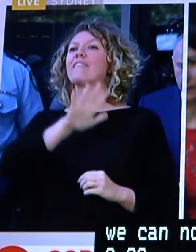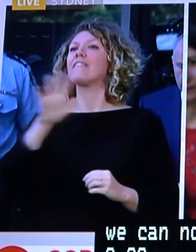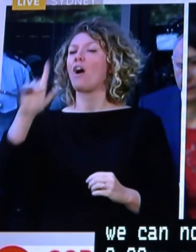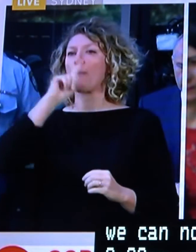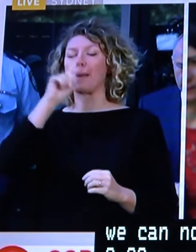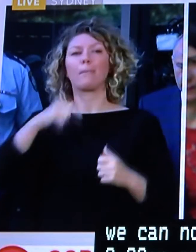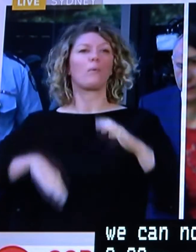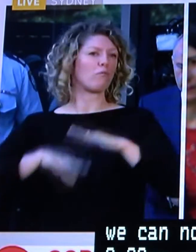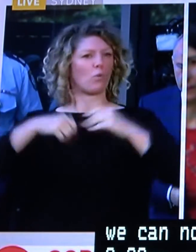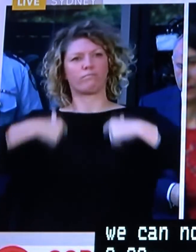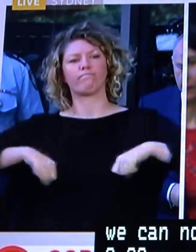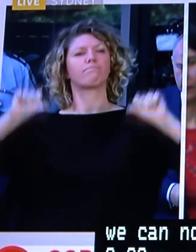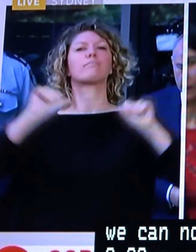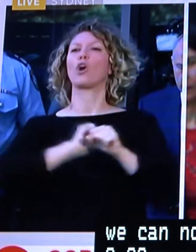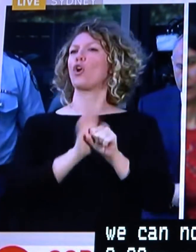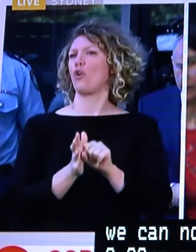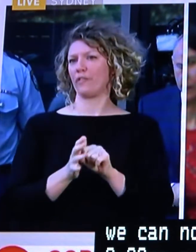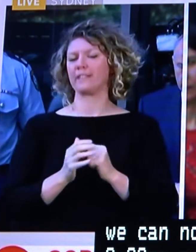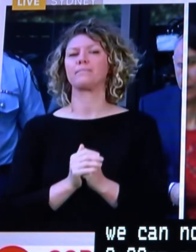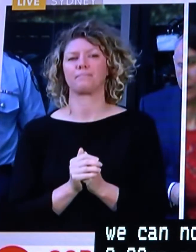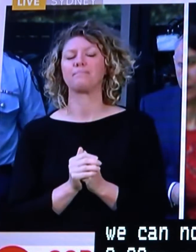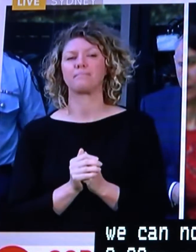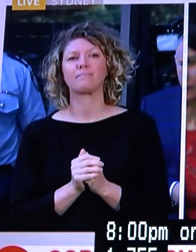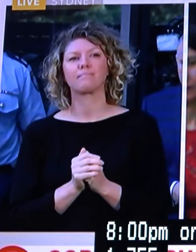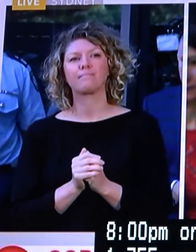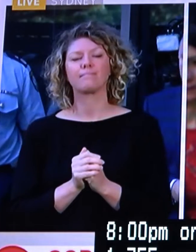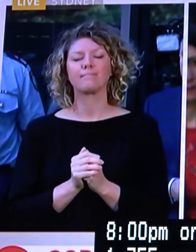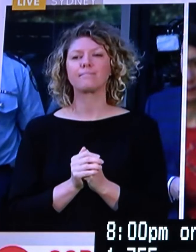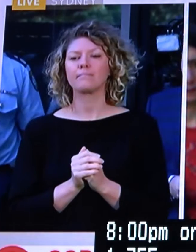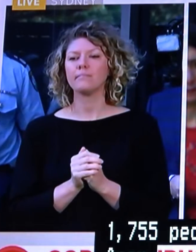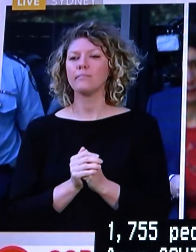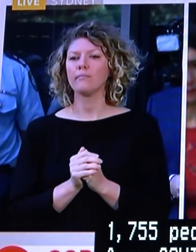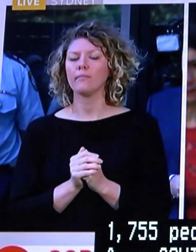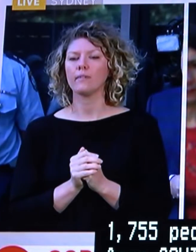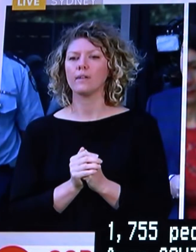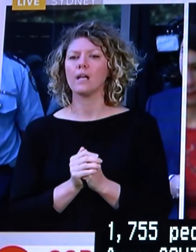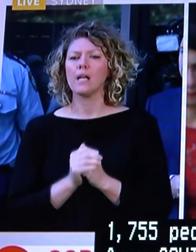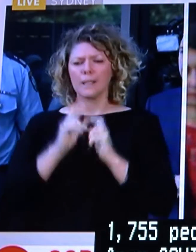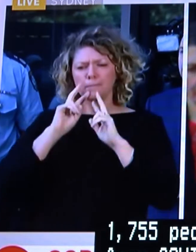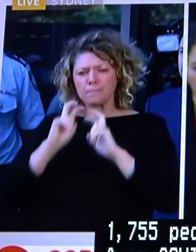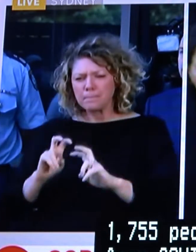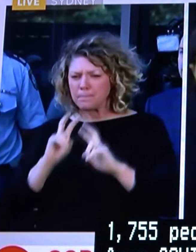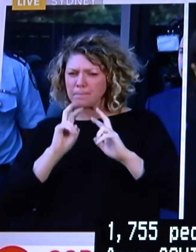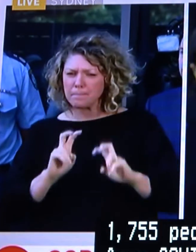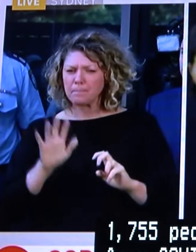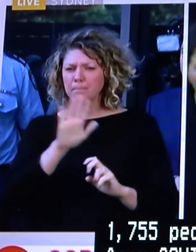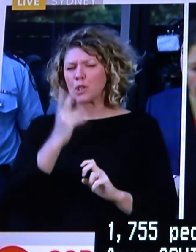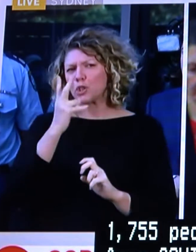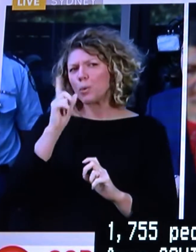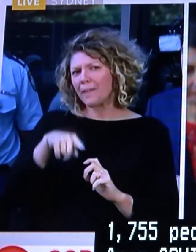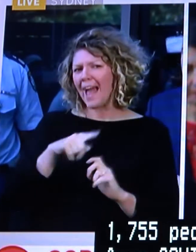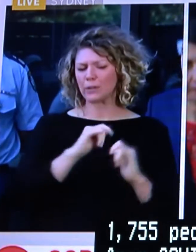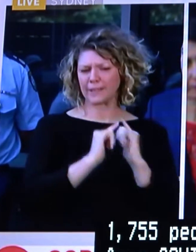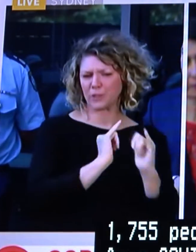1,755 people that have recovered from COVID infection. A preliminary analysis of that first 2,000